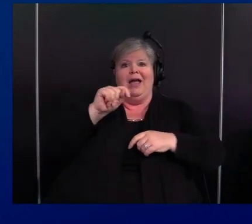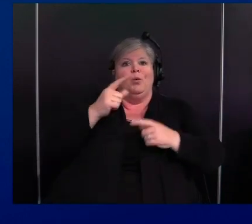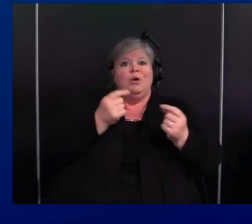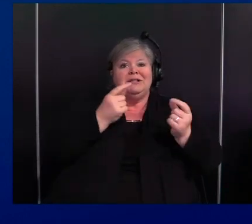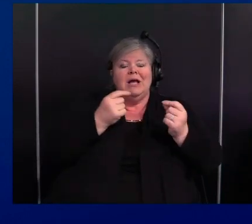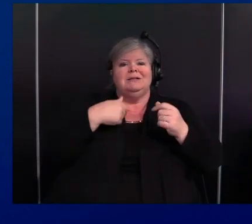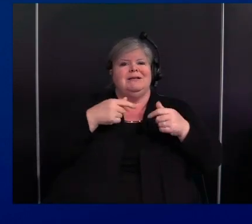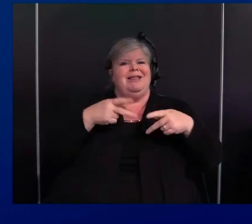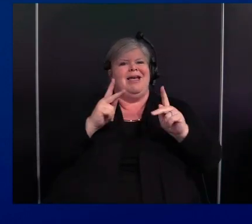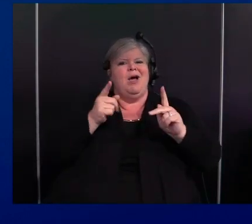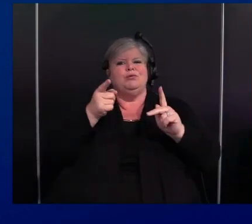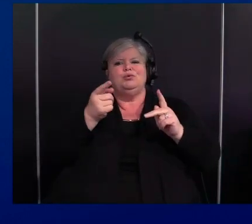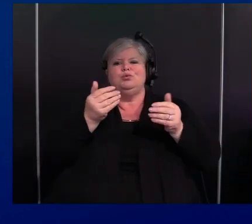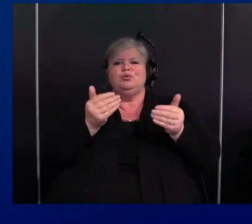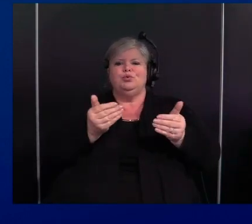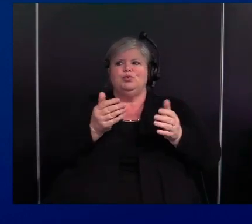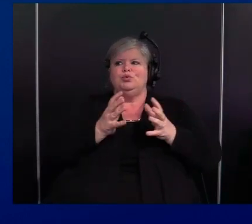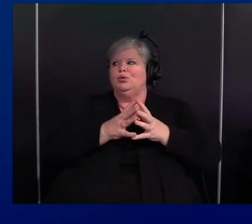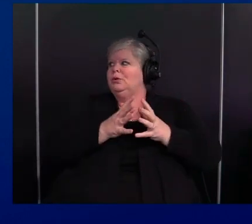to